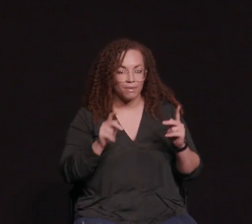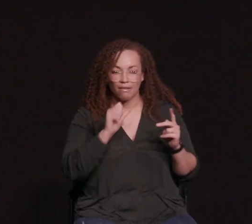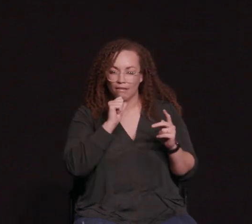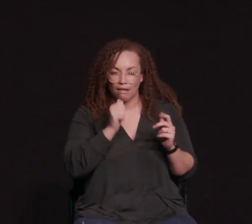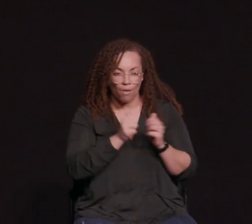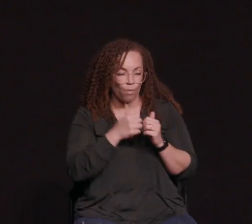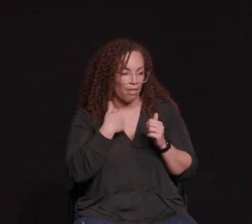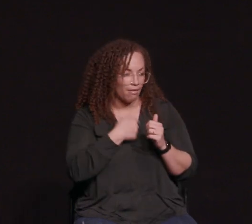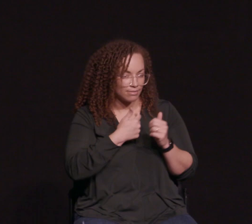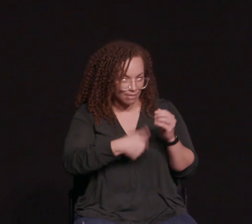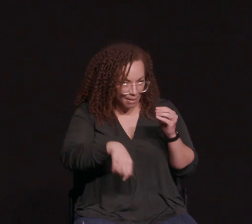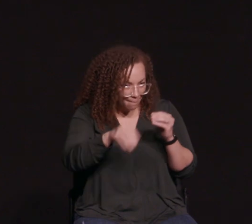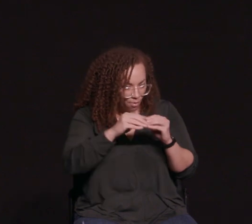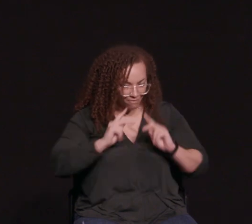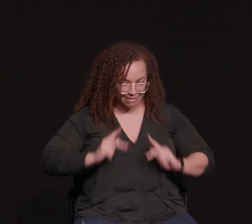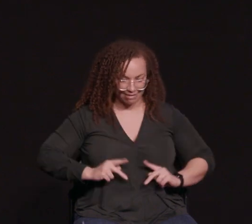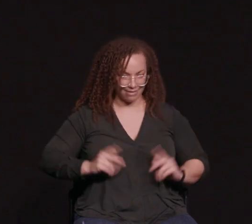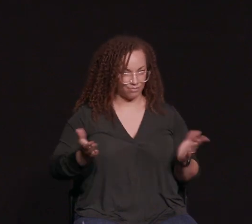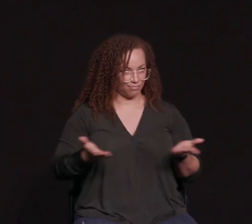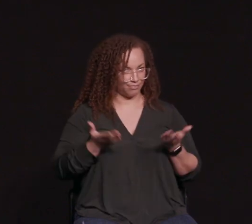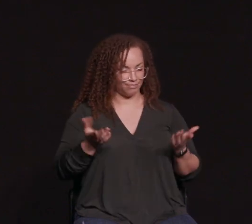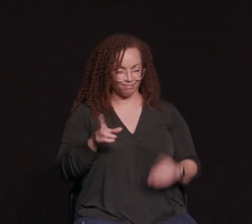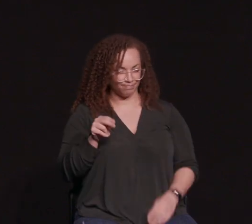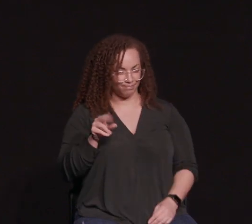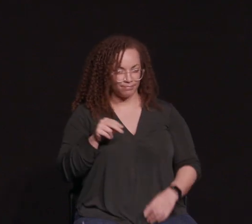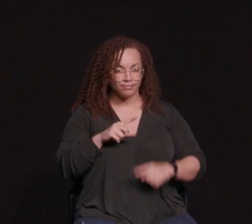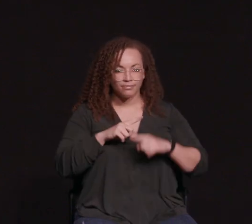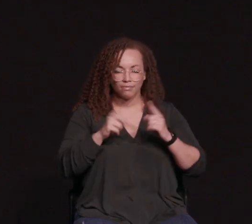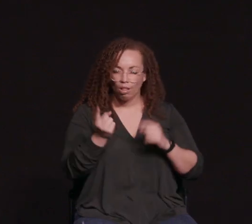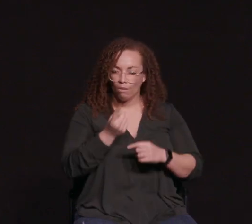physically, but always powerfully present.